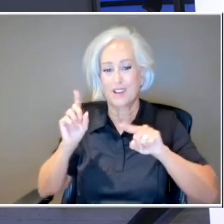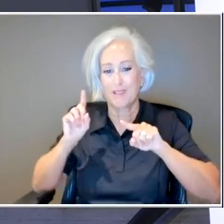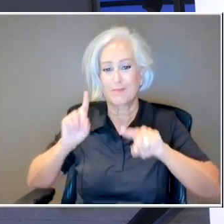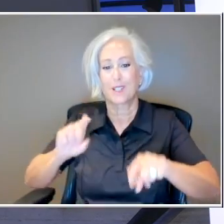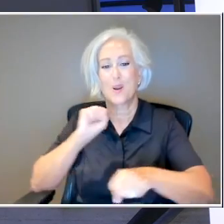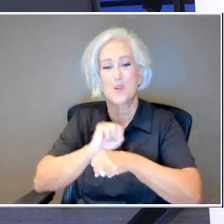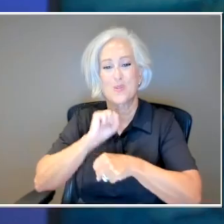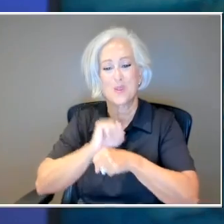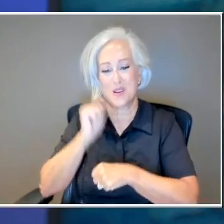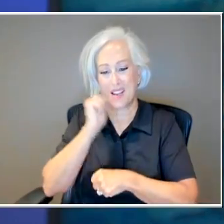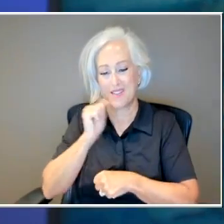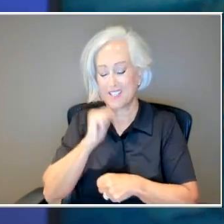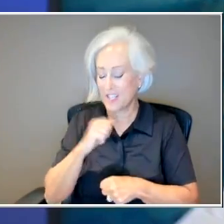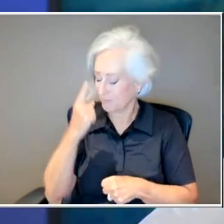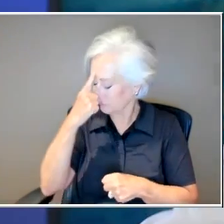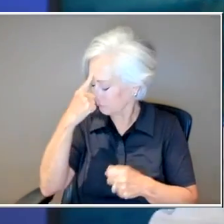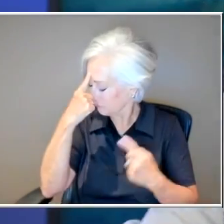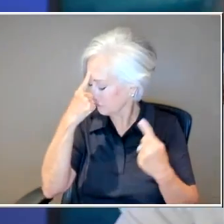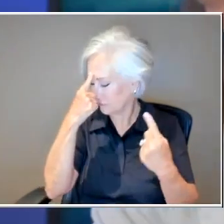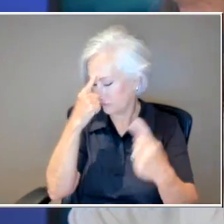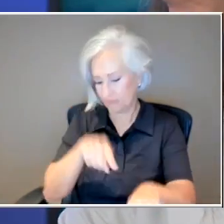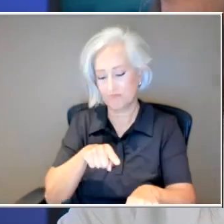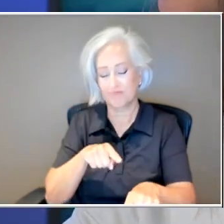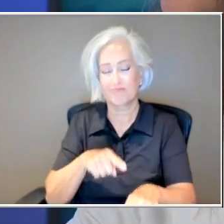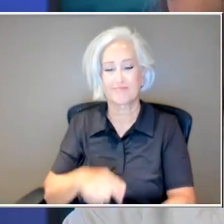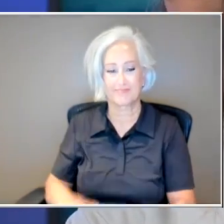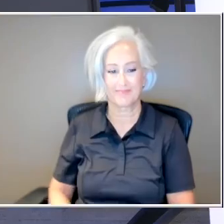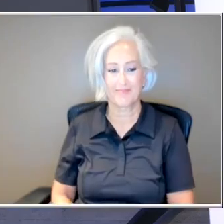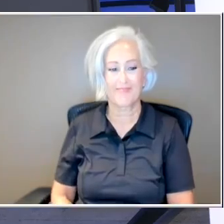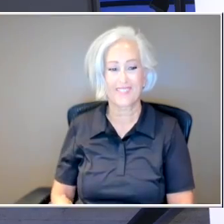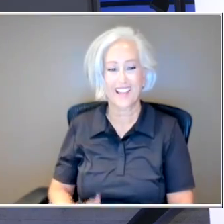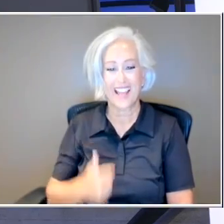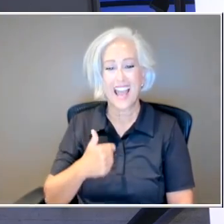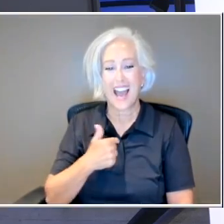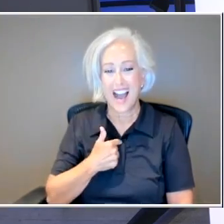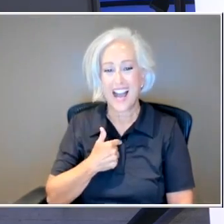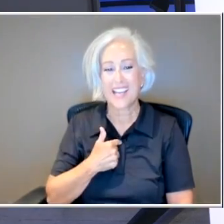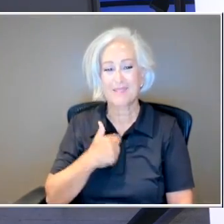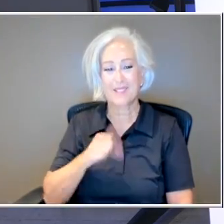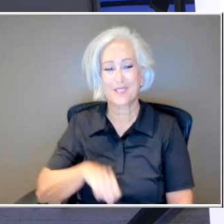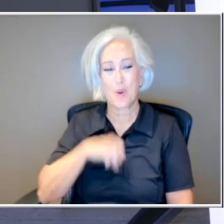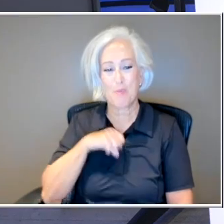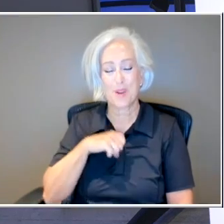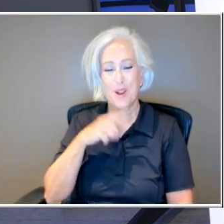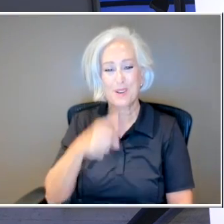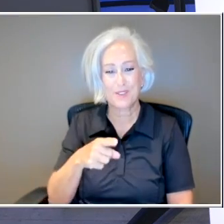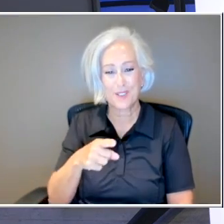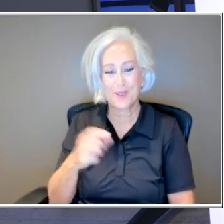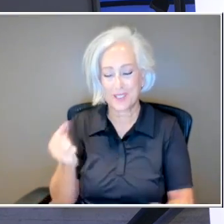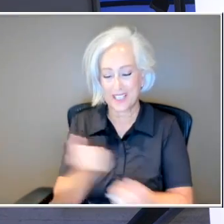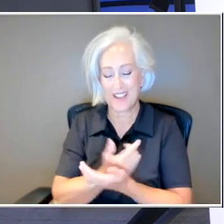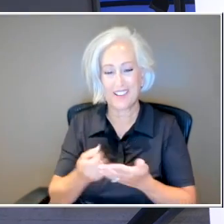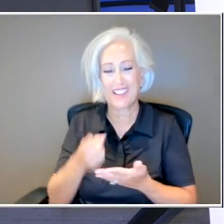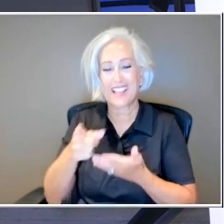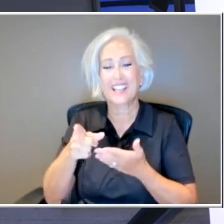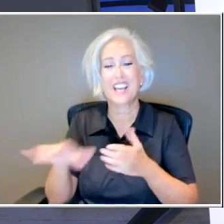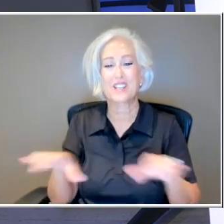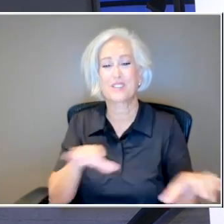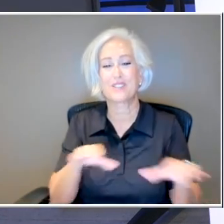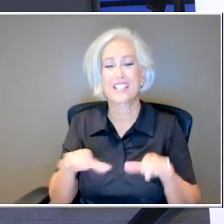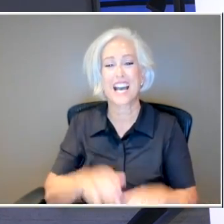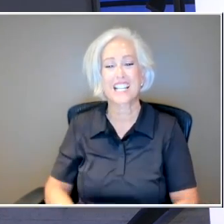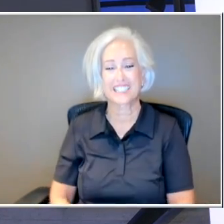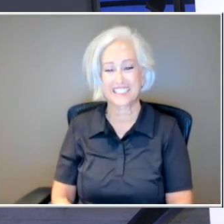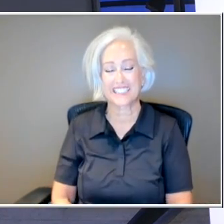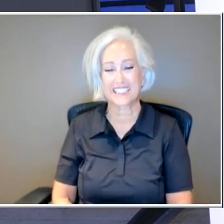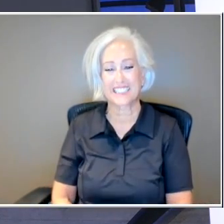agreed. I am so proud of you and everything that you've done. Thank you so much. I